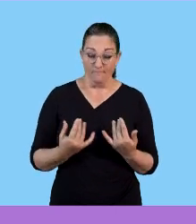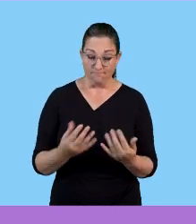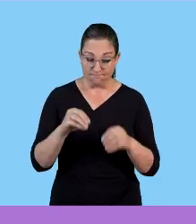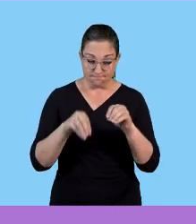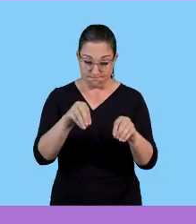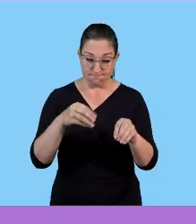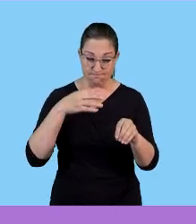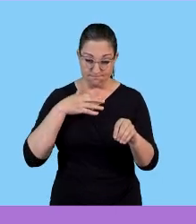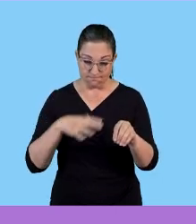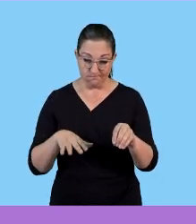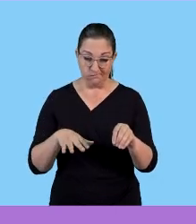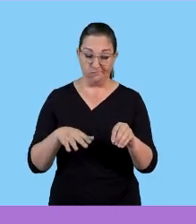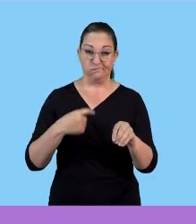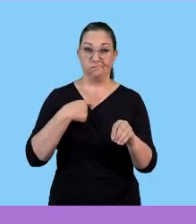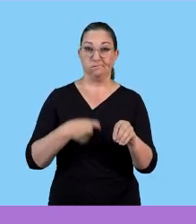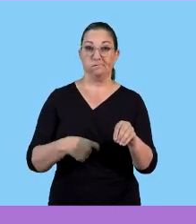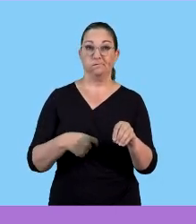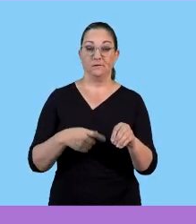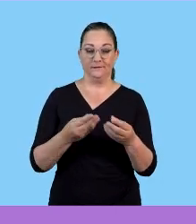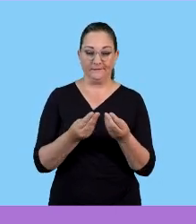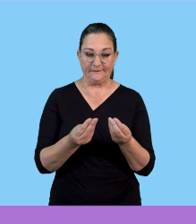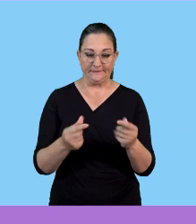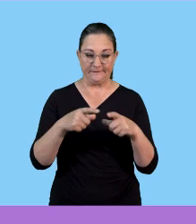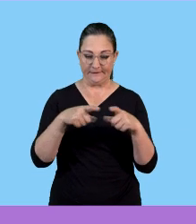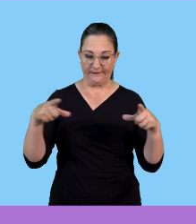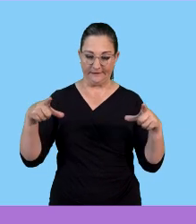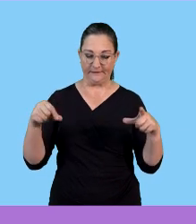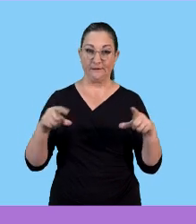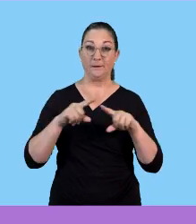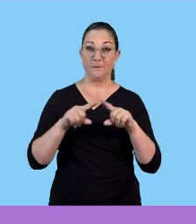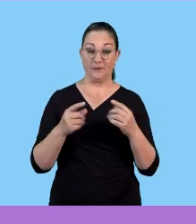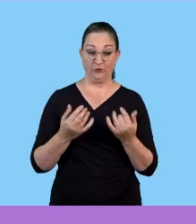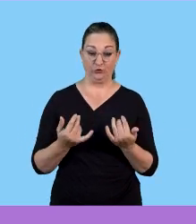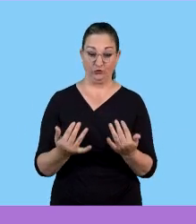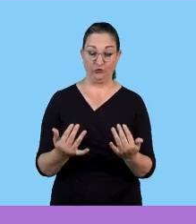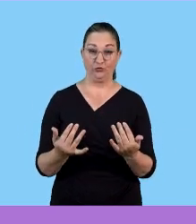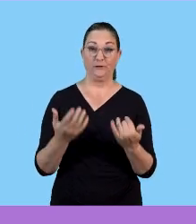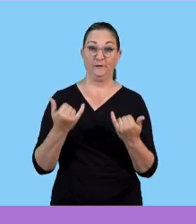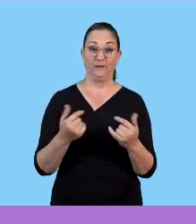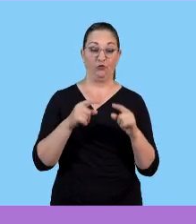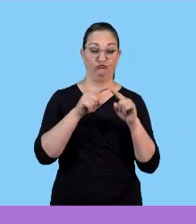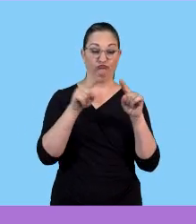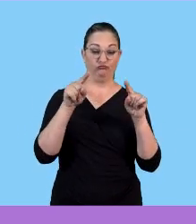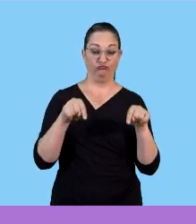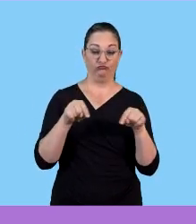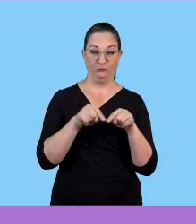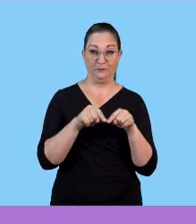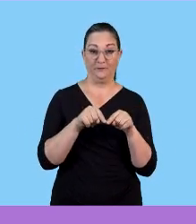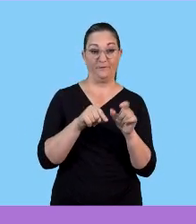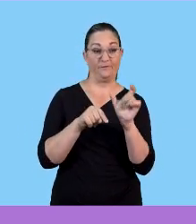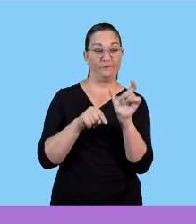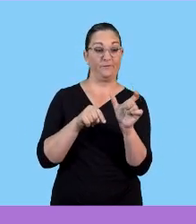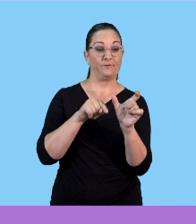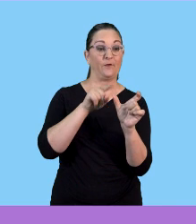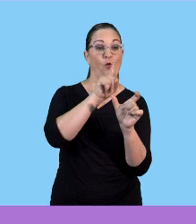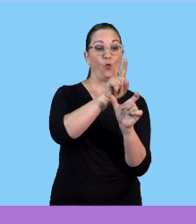plant grass onto a rectangular sandy patch of land. The grass is cut into square pieces